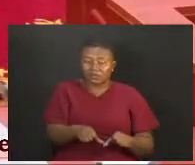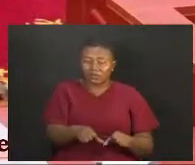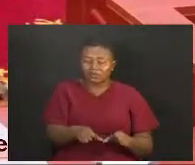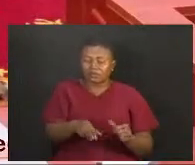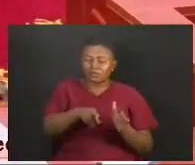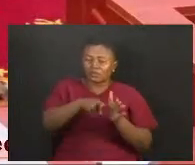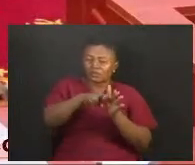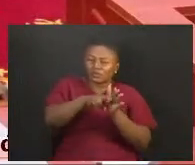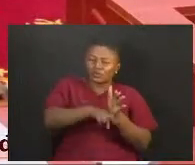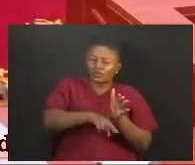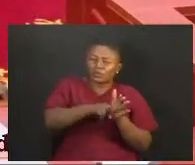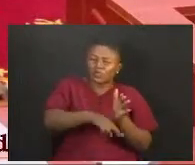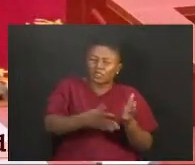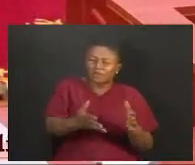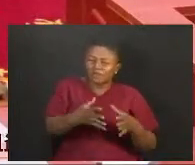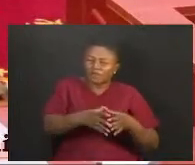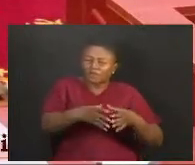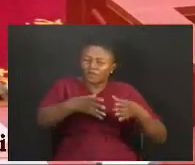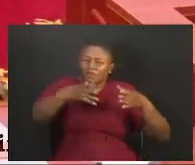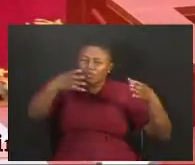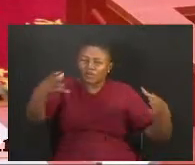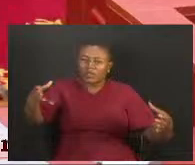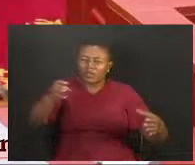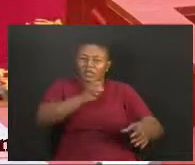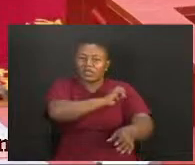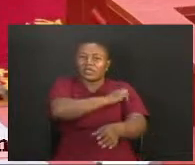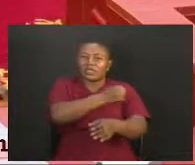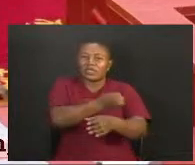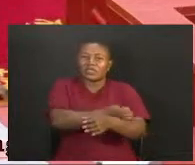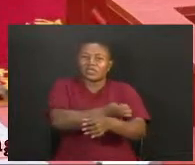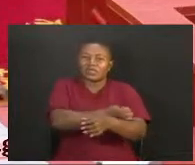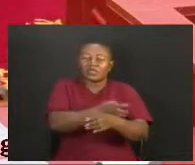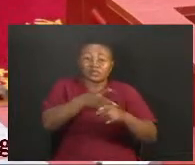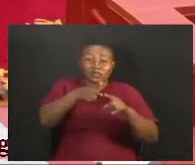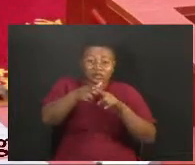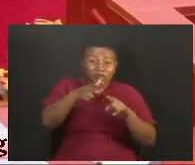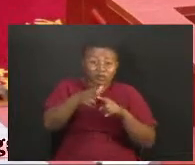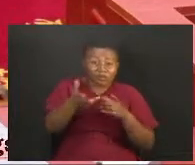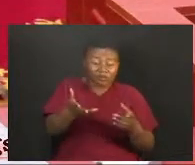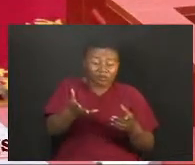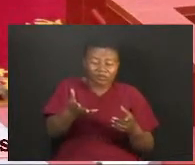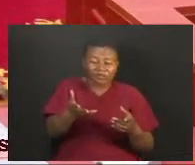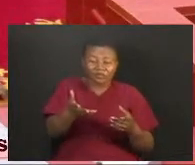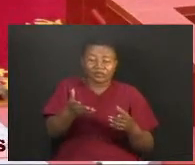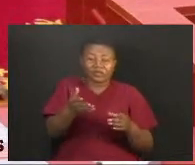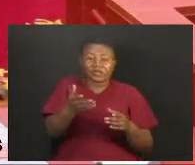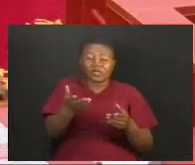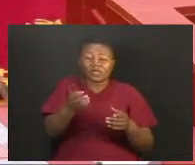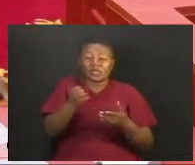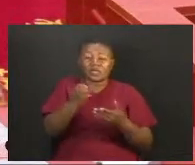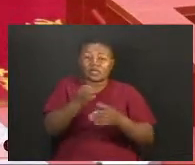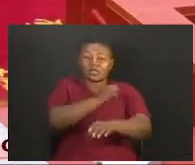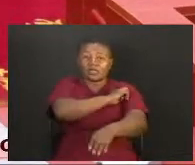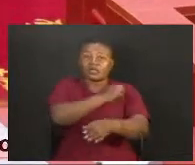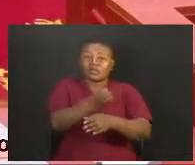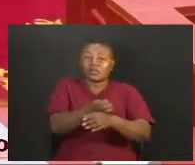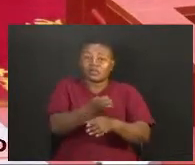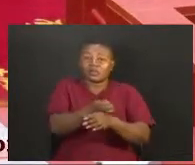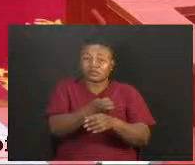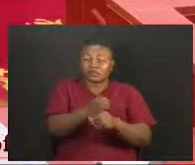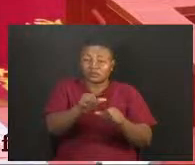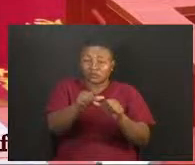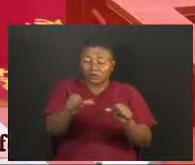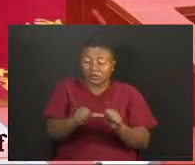the quantum of large energy sector shortfalls, the following energy sector recovery program interventions will be